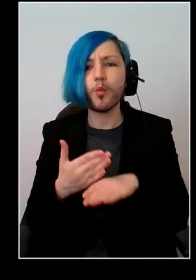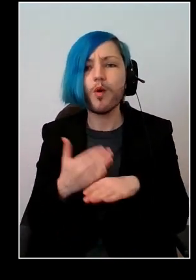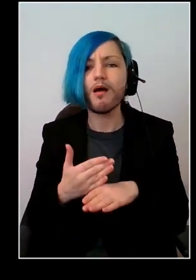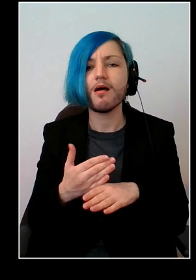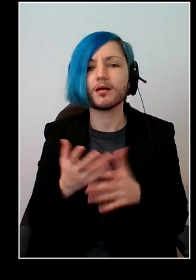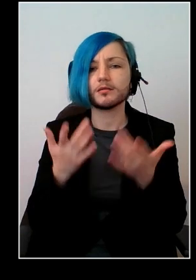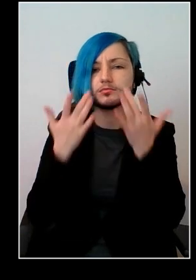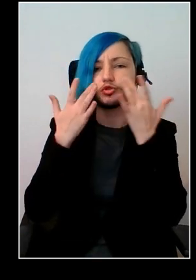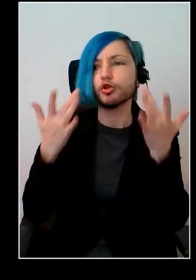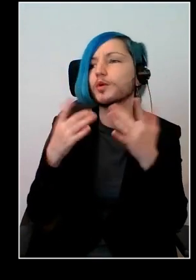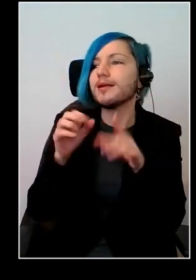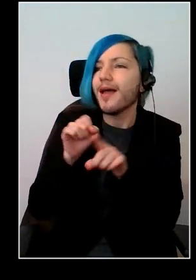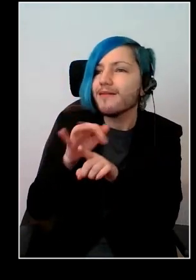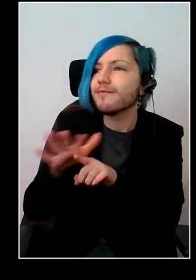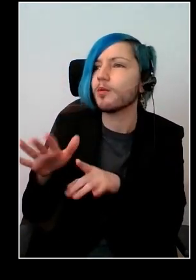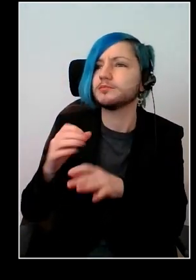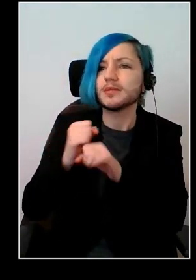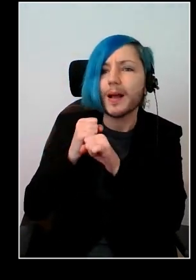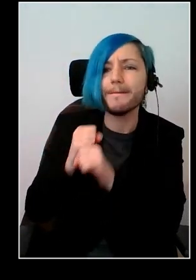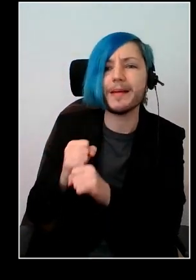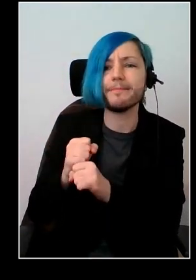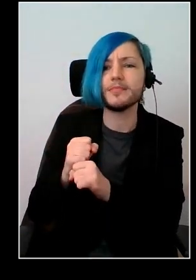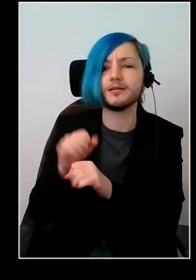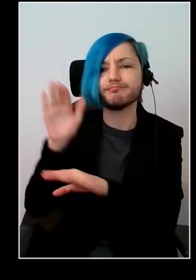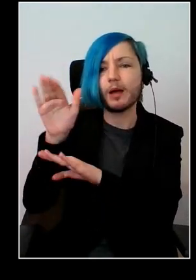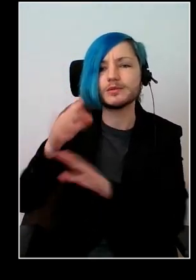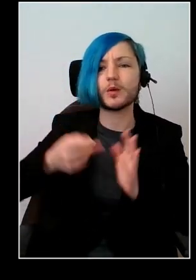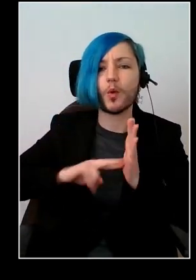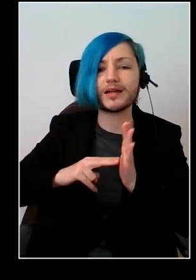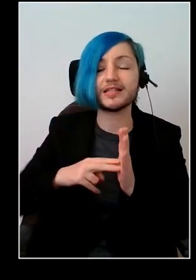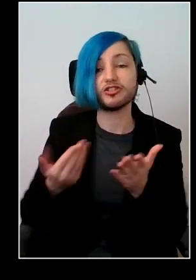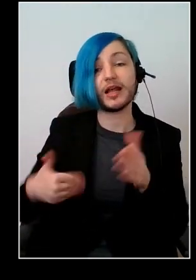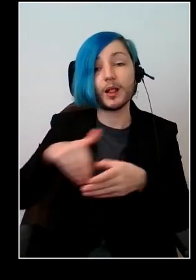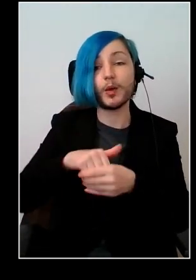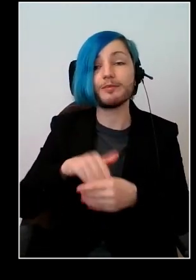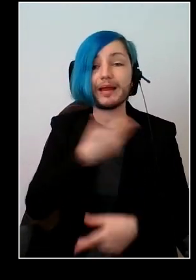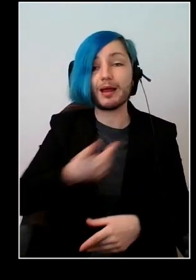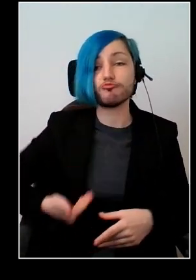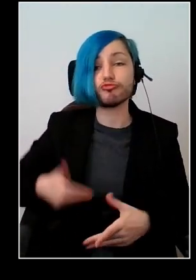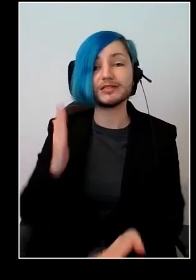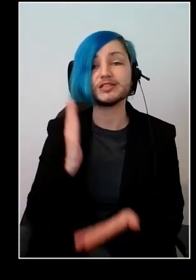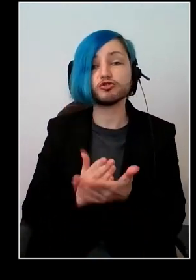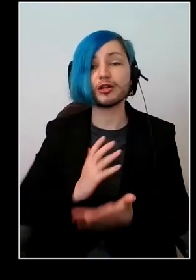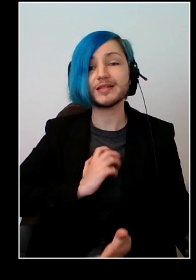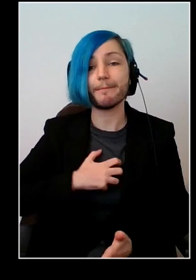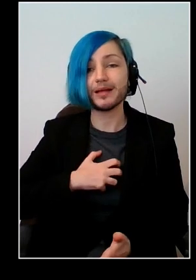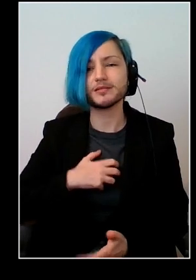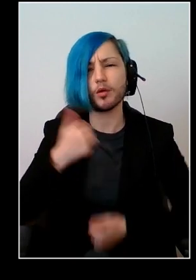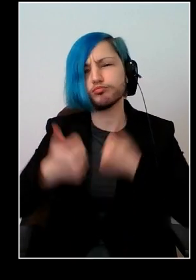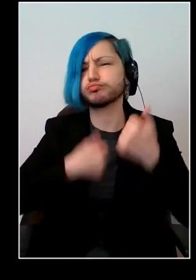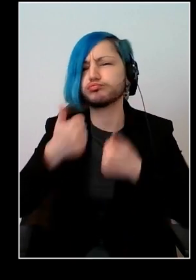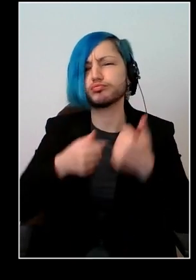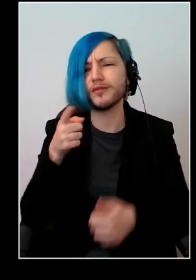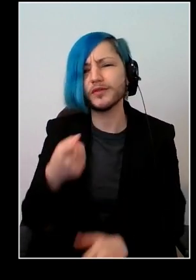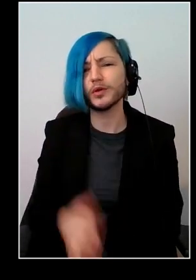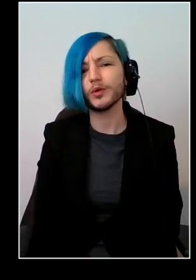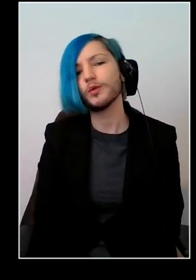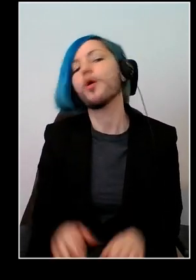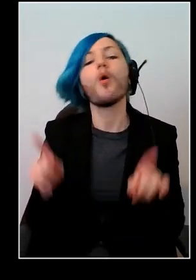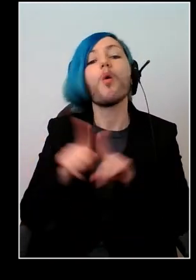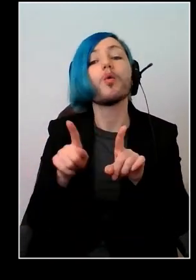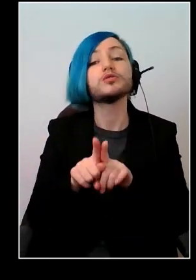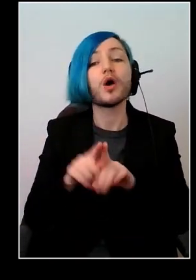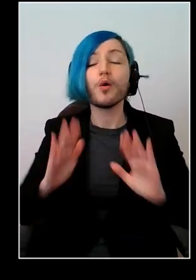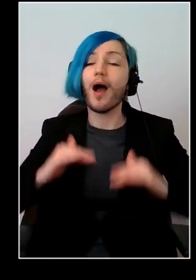external influence and commitment, including being a Prince's Trust ambassador. So massive well done to you, Erin. And let's not forget our highly commended in